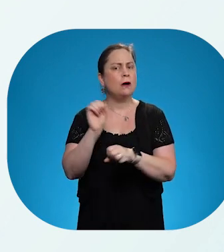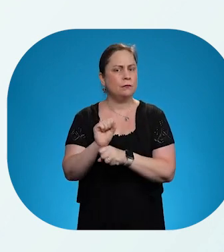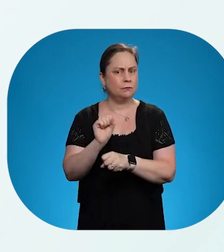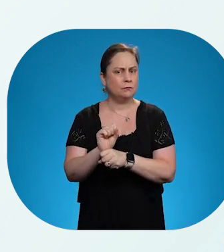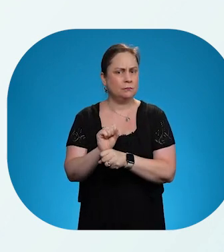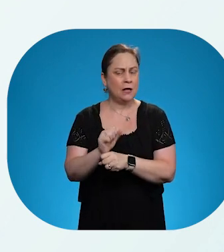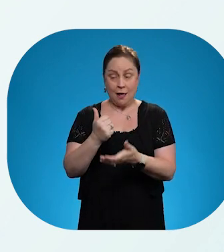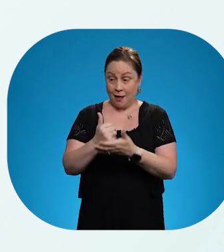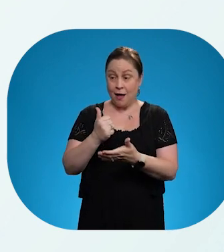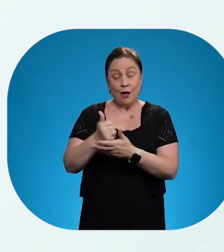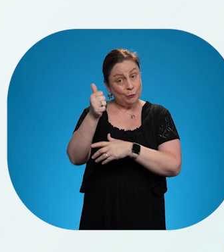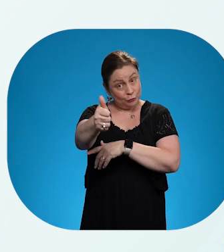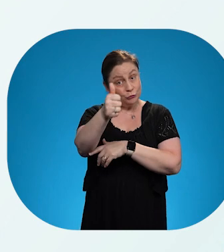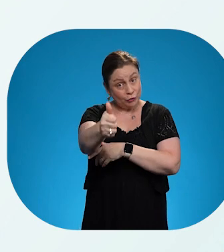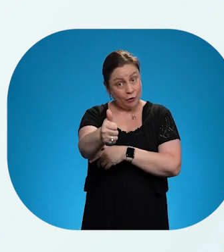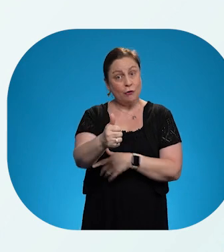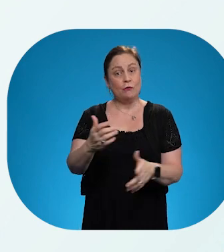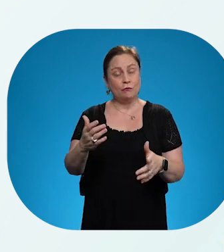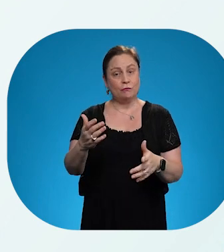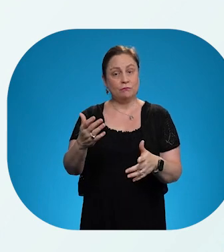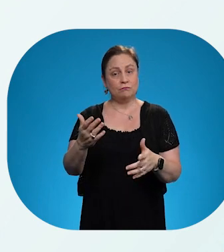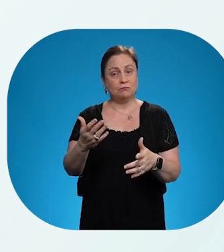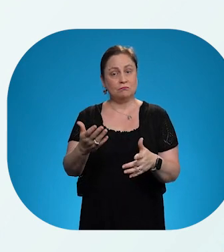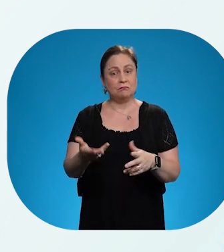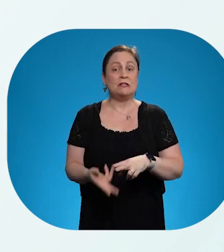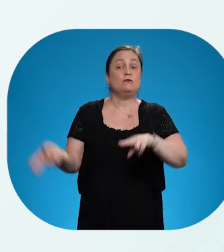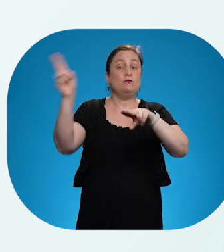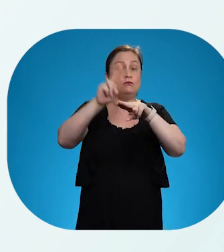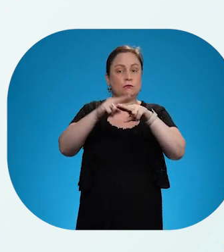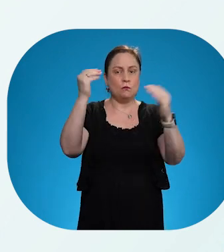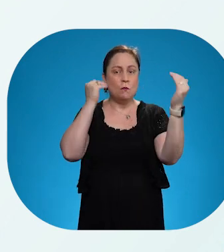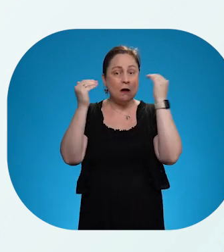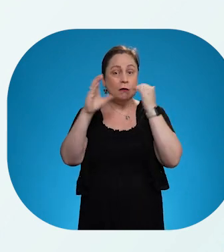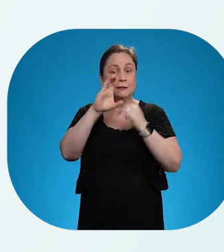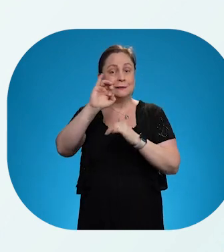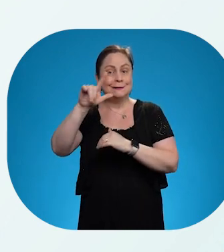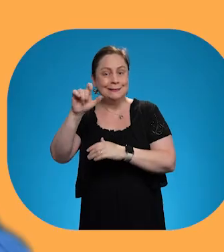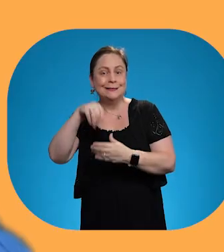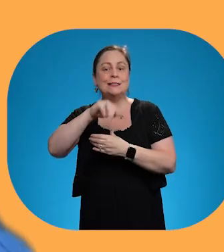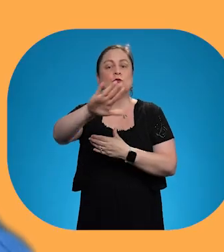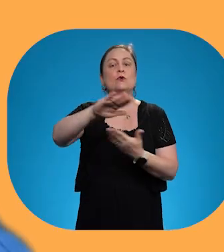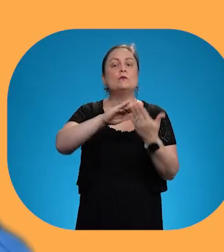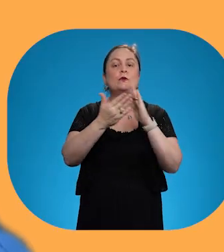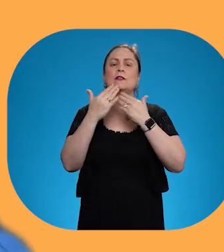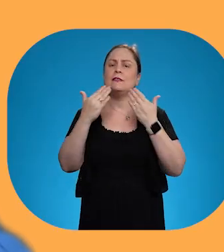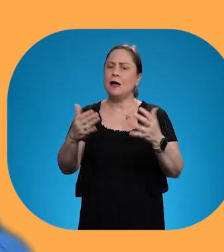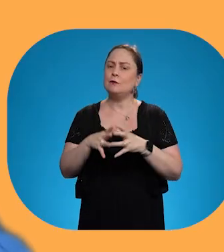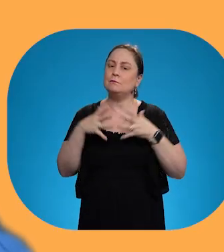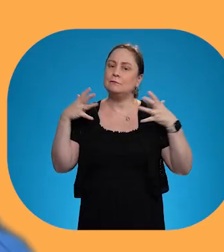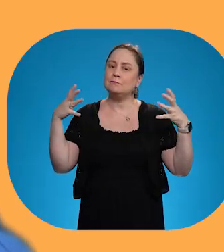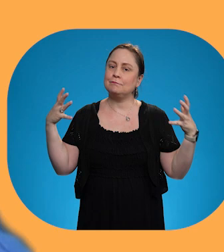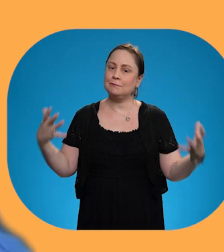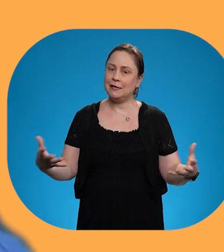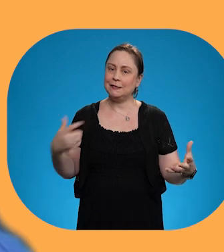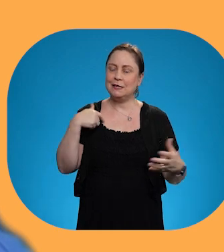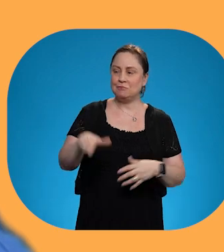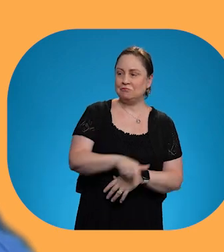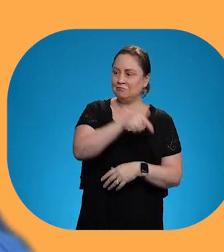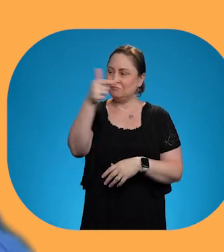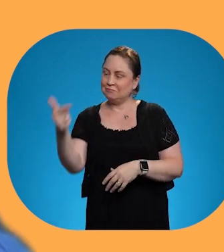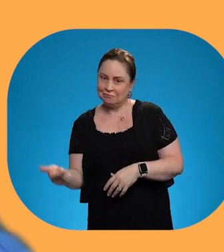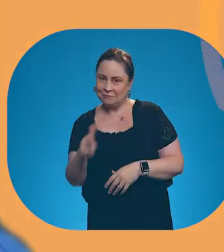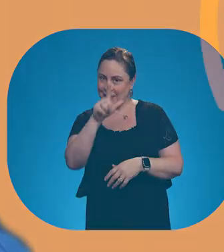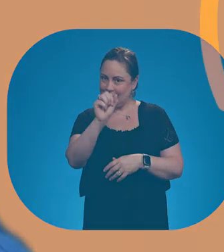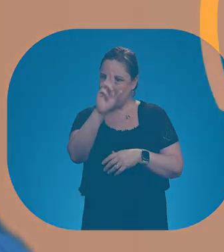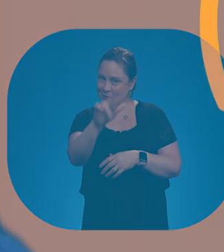helping you to increase awareness of your CIL in your community. Thank you again so much, and with that, I'll pass it